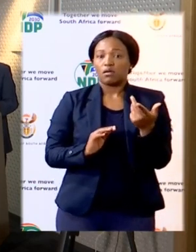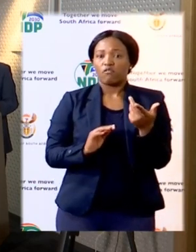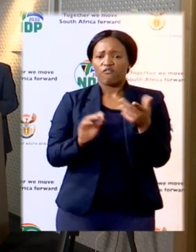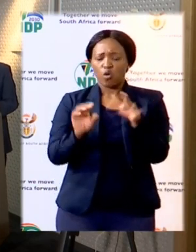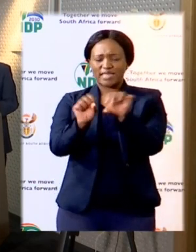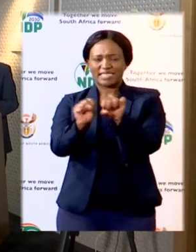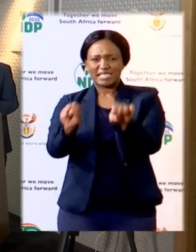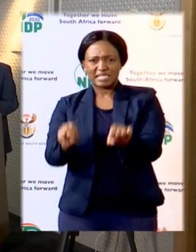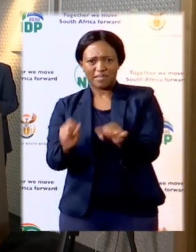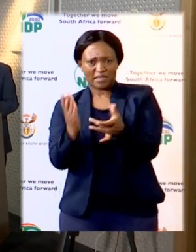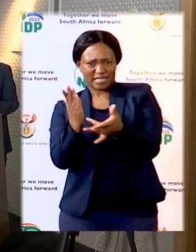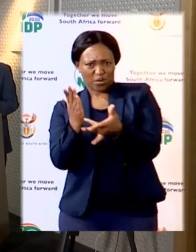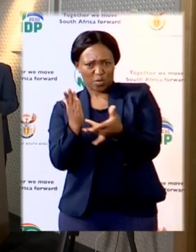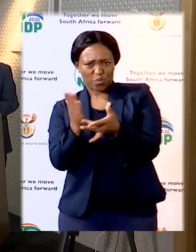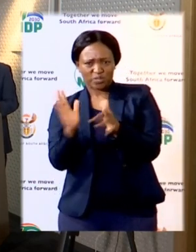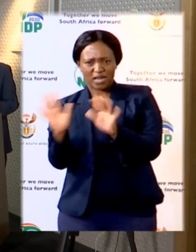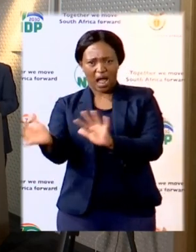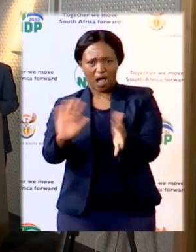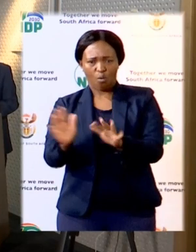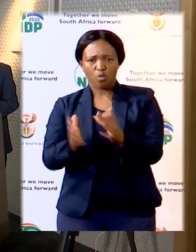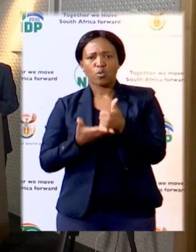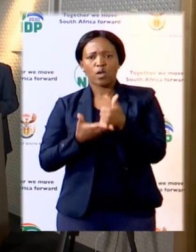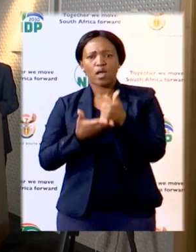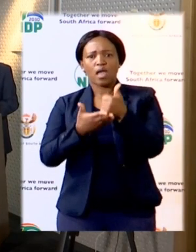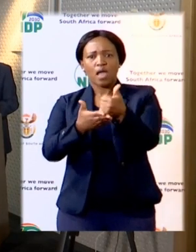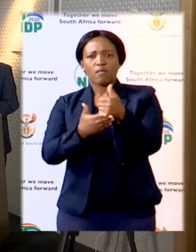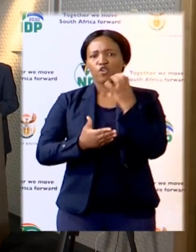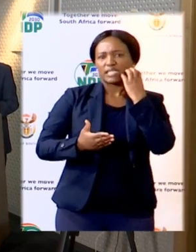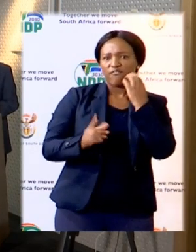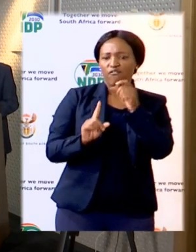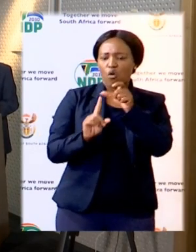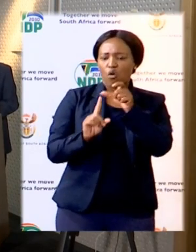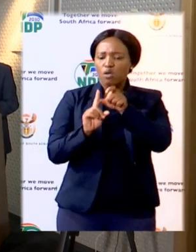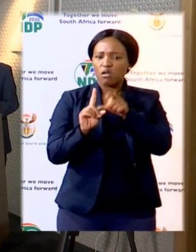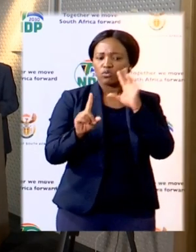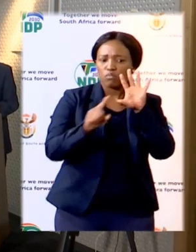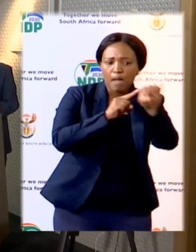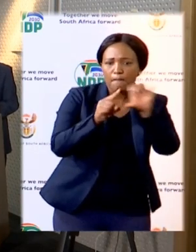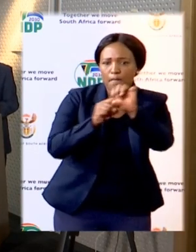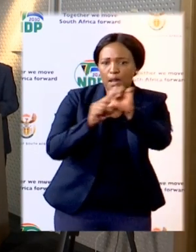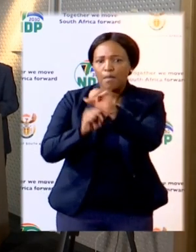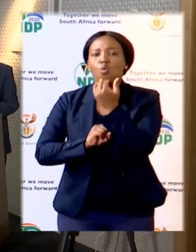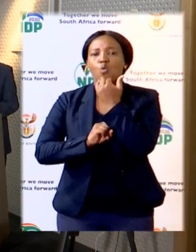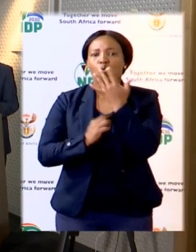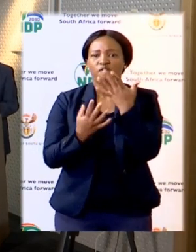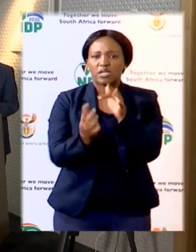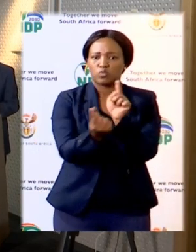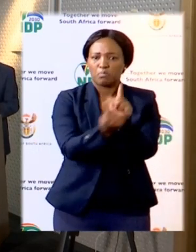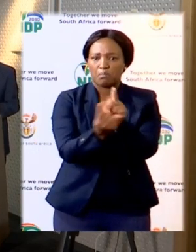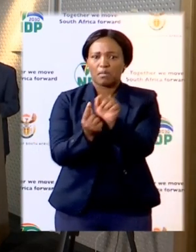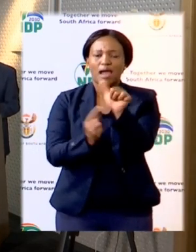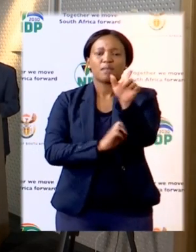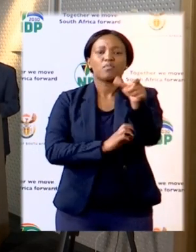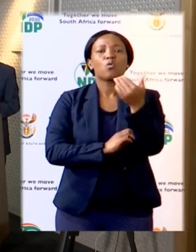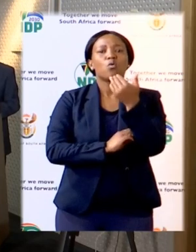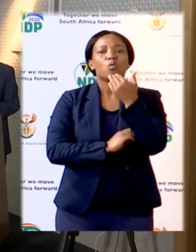this system to assist in the tracing and tracking. The sooner we have shared notes with the Minister of